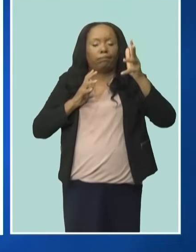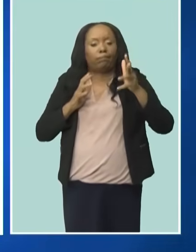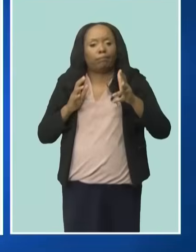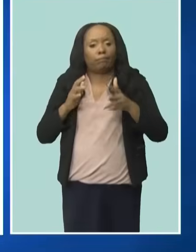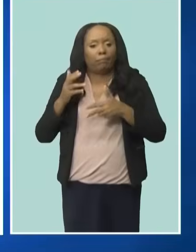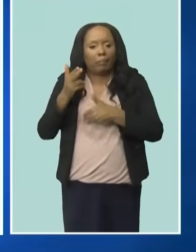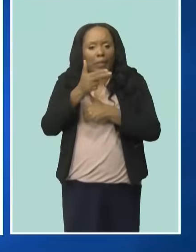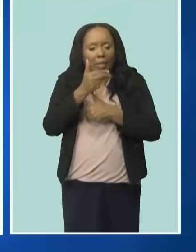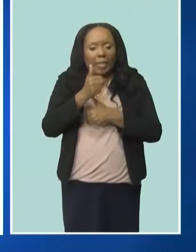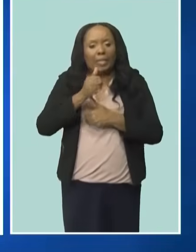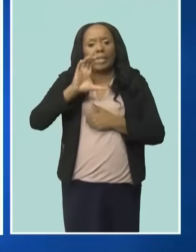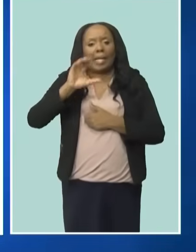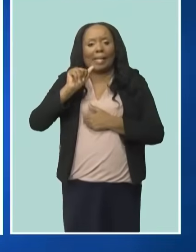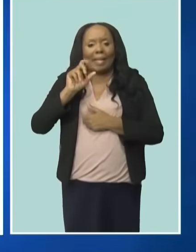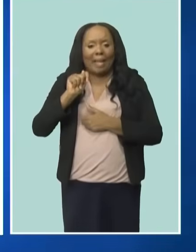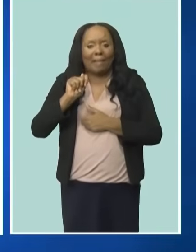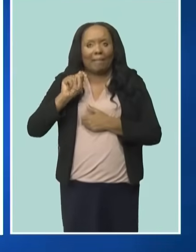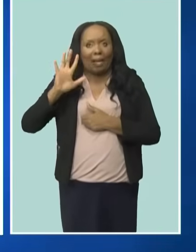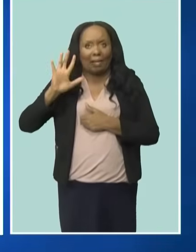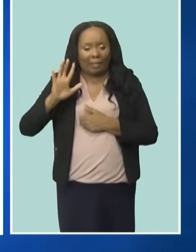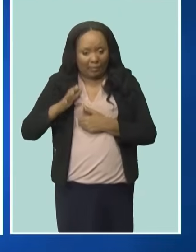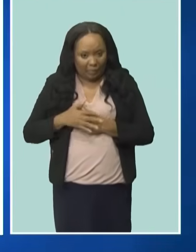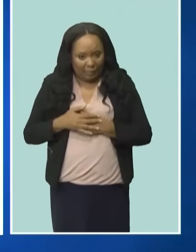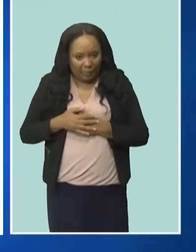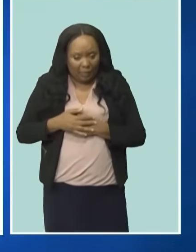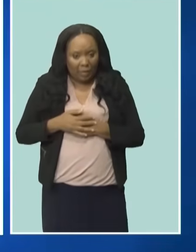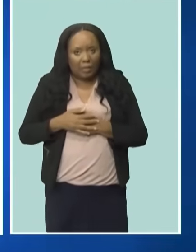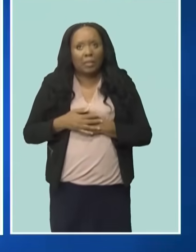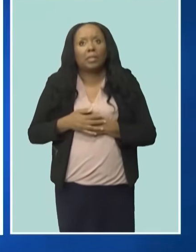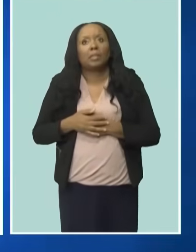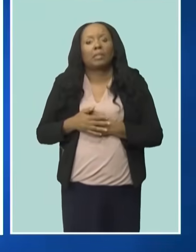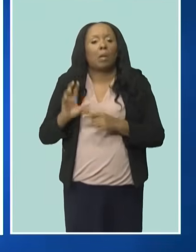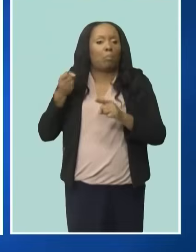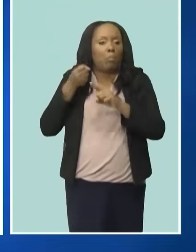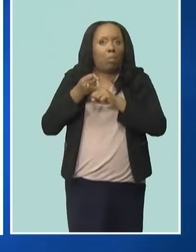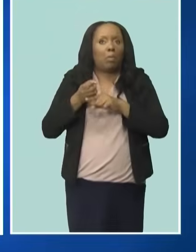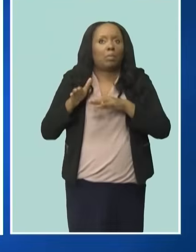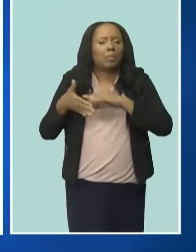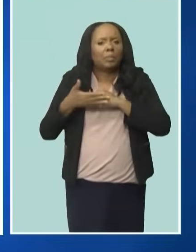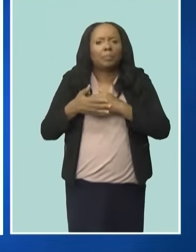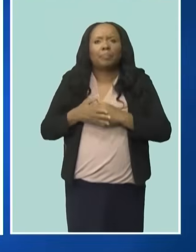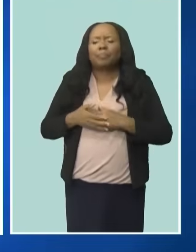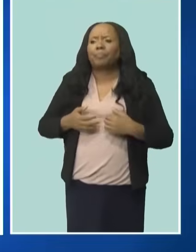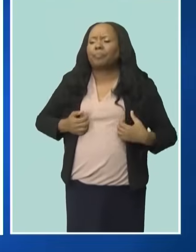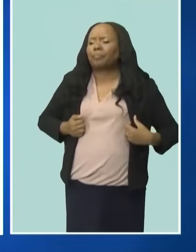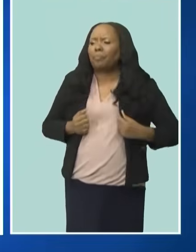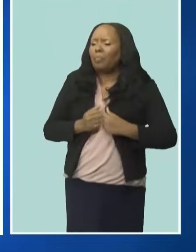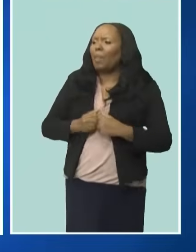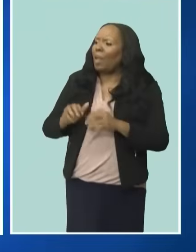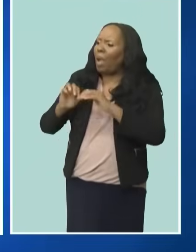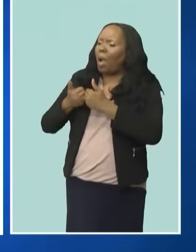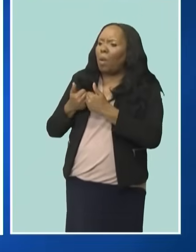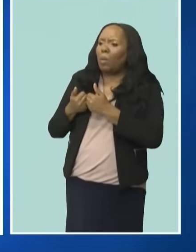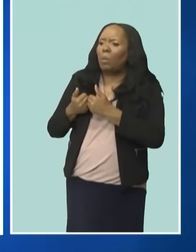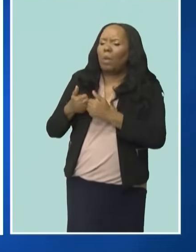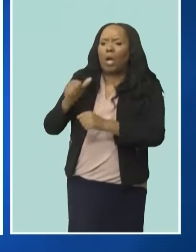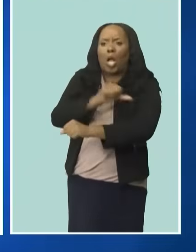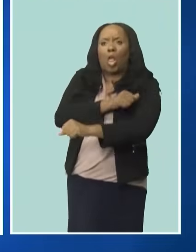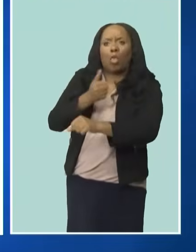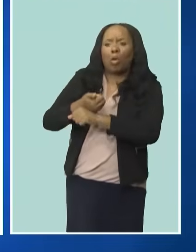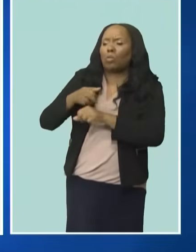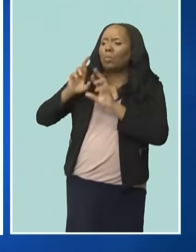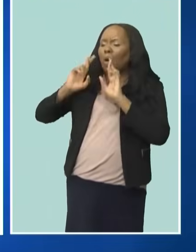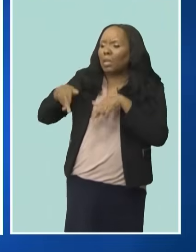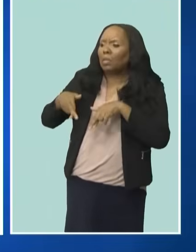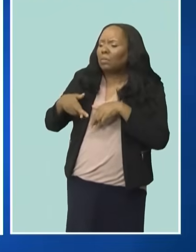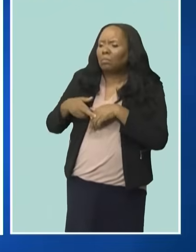Category 5 hurricane that has now gone past Jamaica. How are authorities responding? Are there any relief